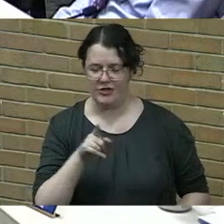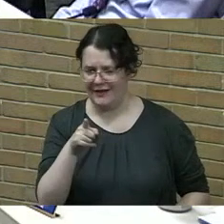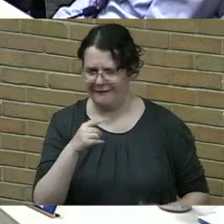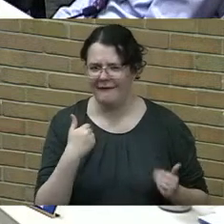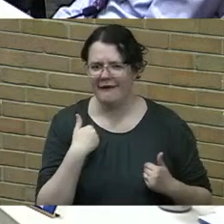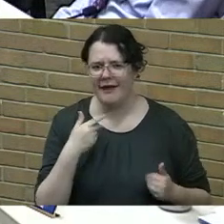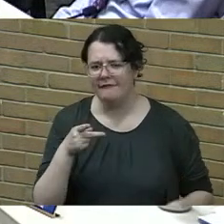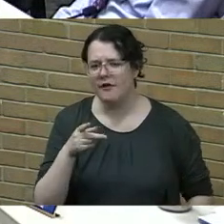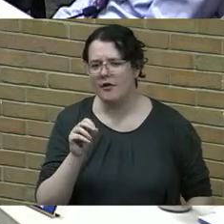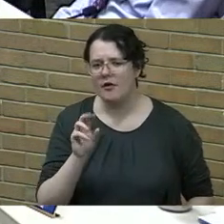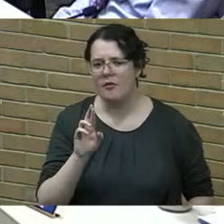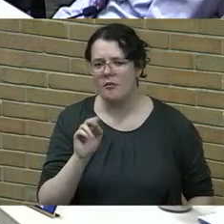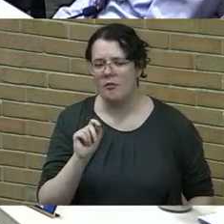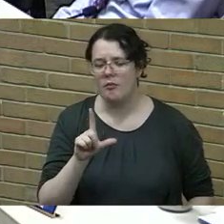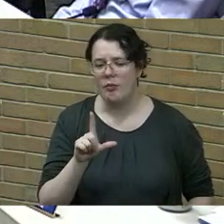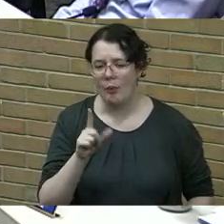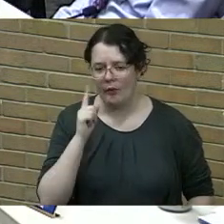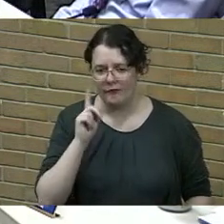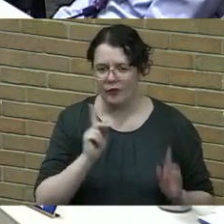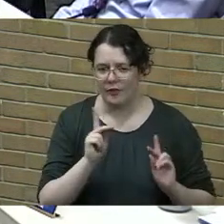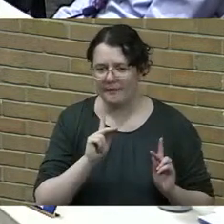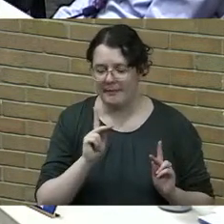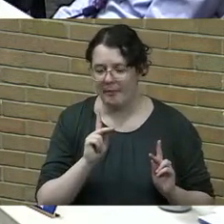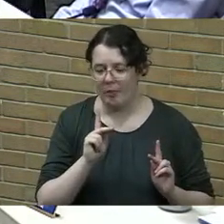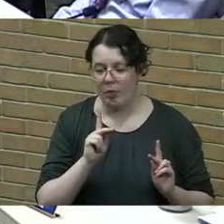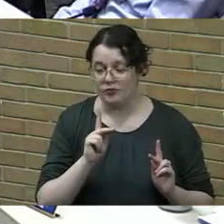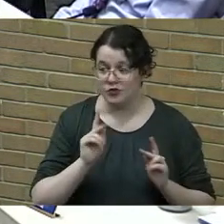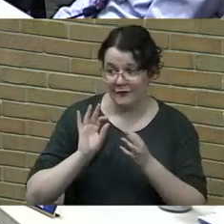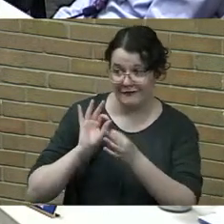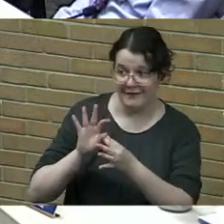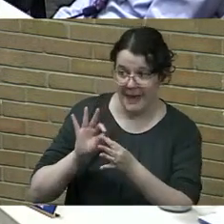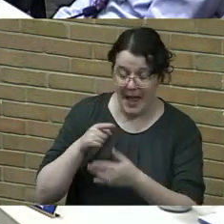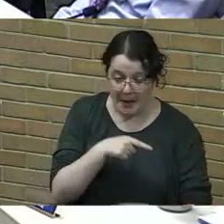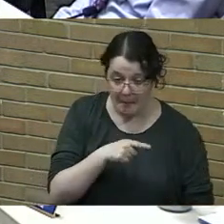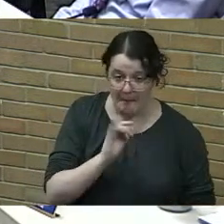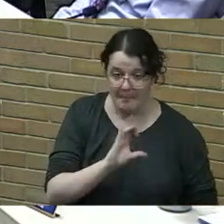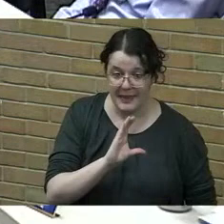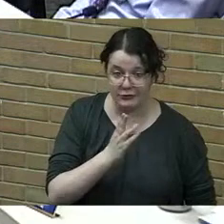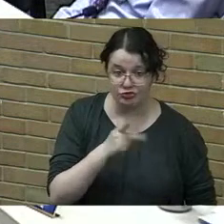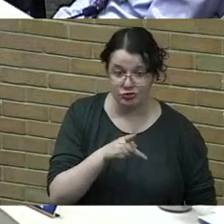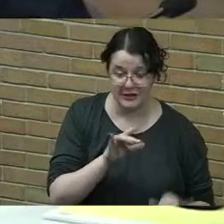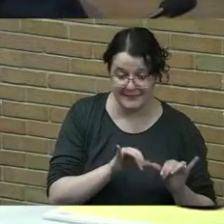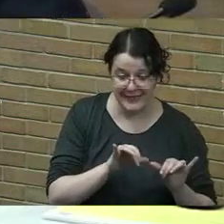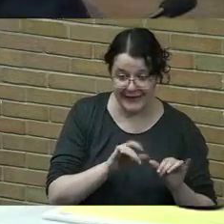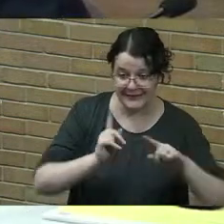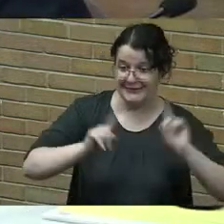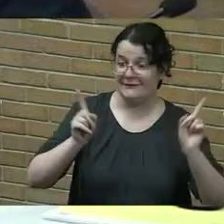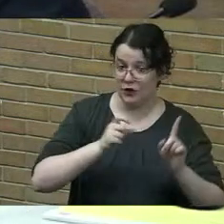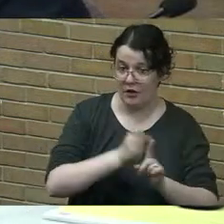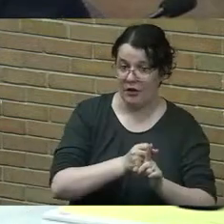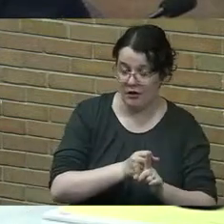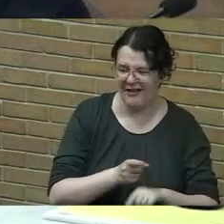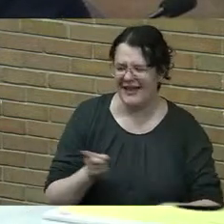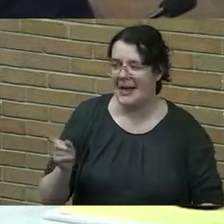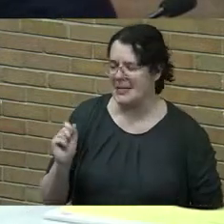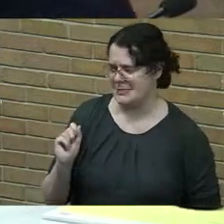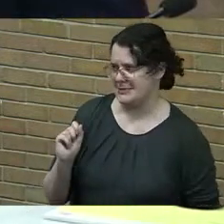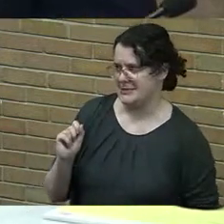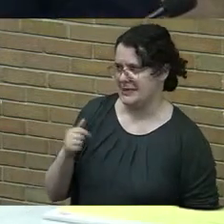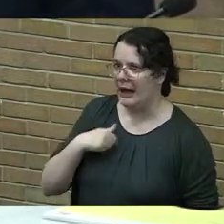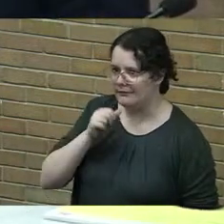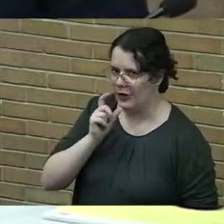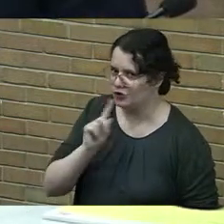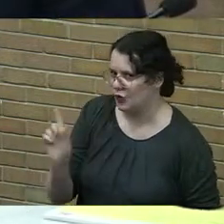for folks to provide feedback on the difference in the chip size? Yeah, I'm not sure. I don't believe